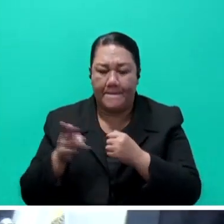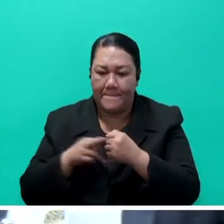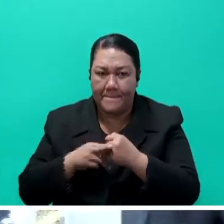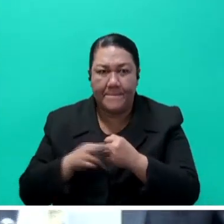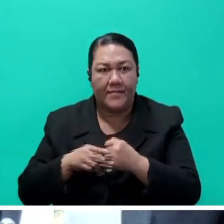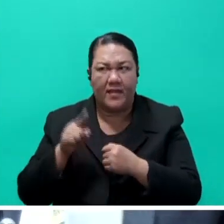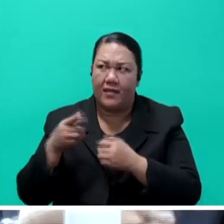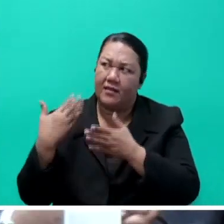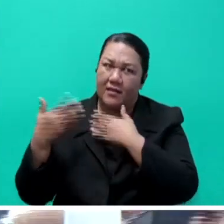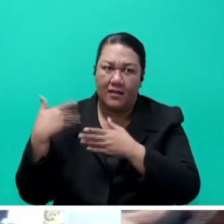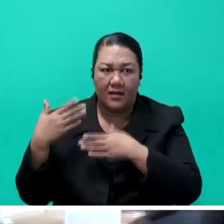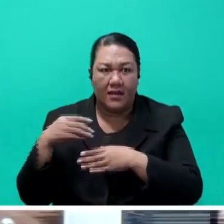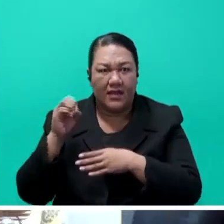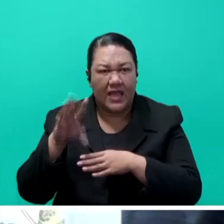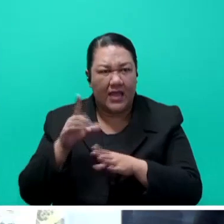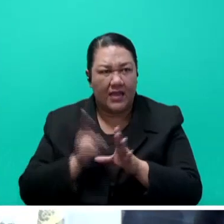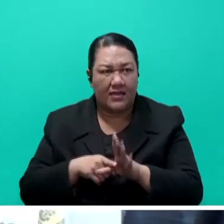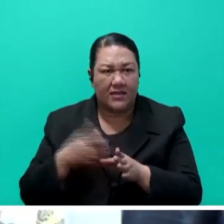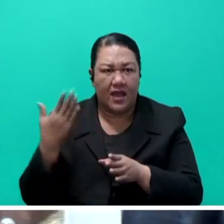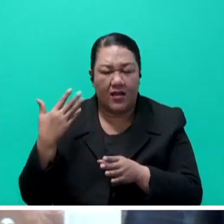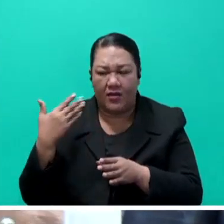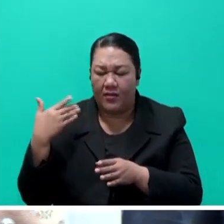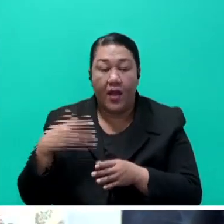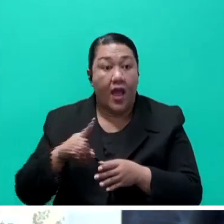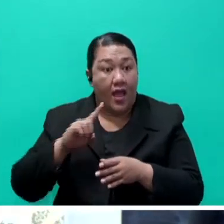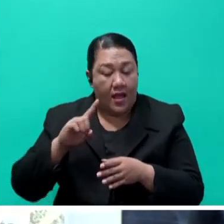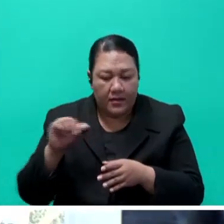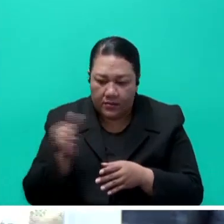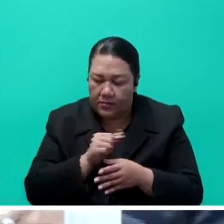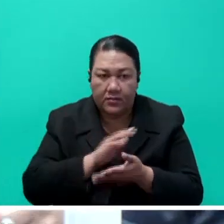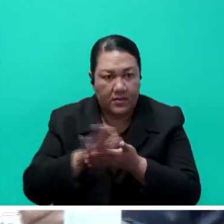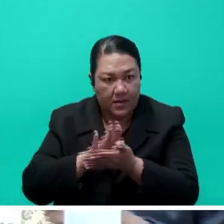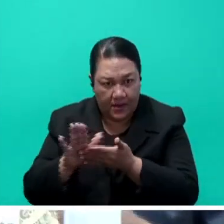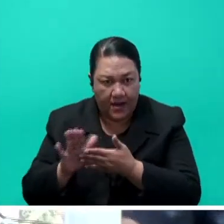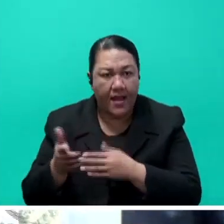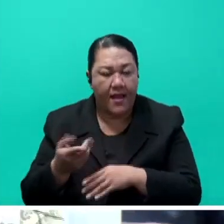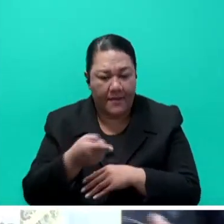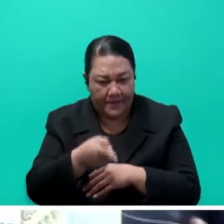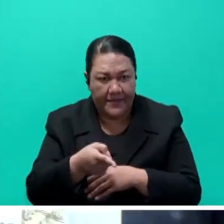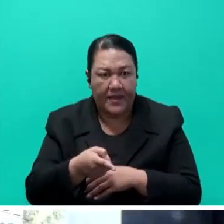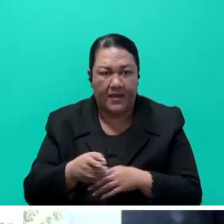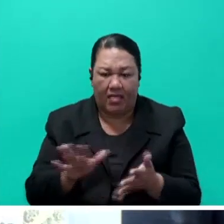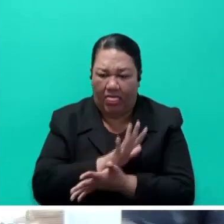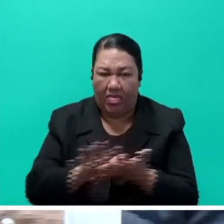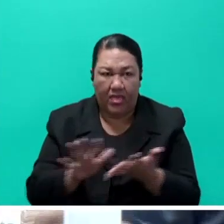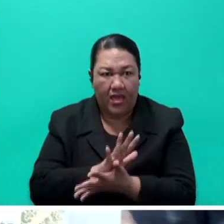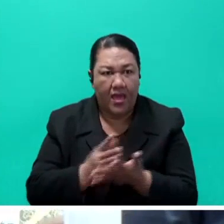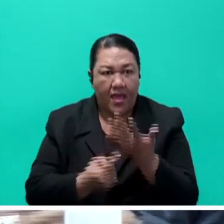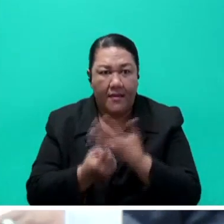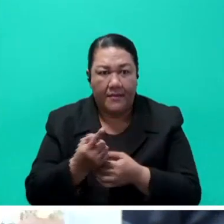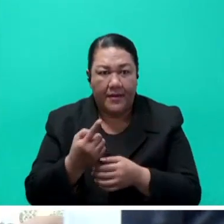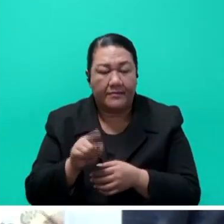Speaker, since we are in government, and we will clean up the mess and build this industry. Right. To address some of these issues and